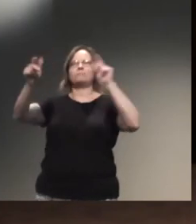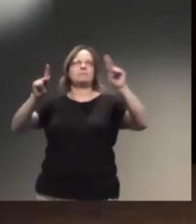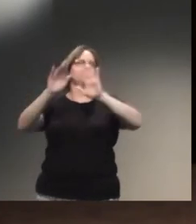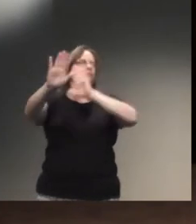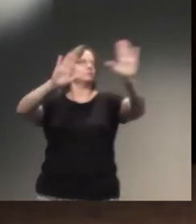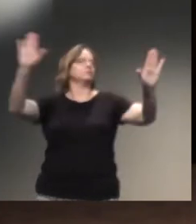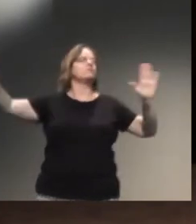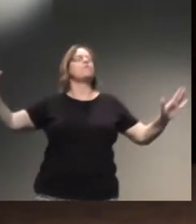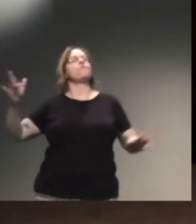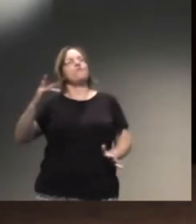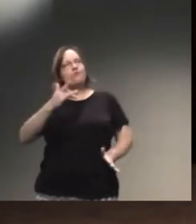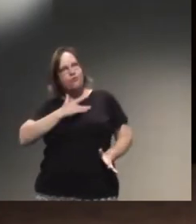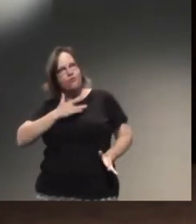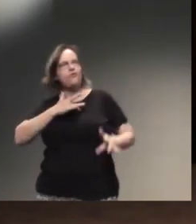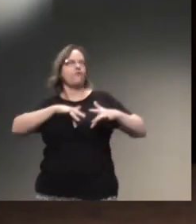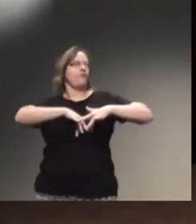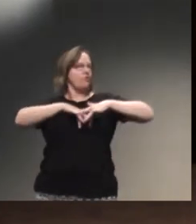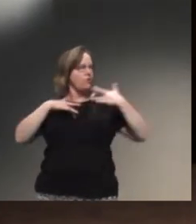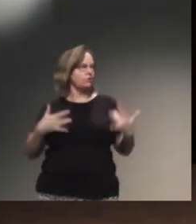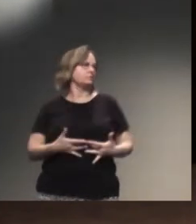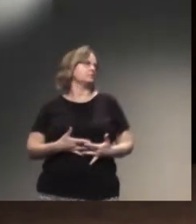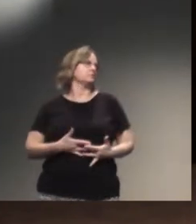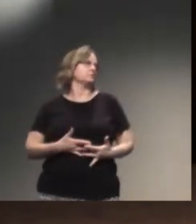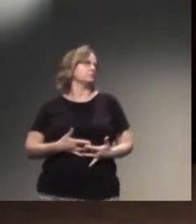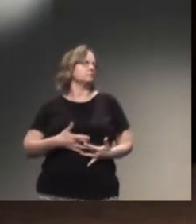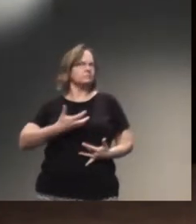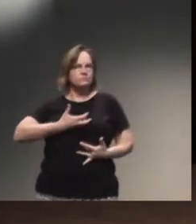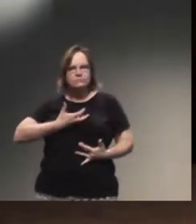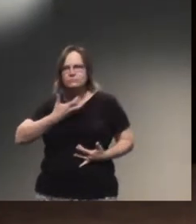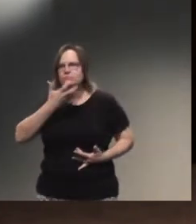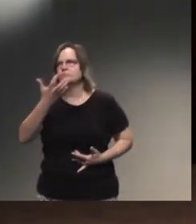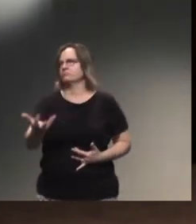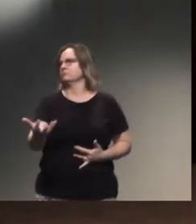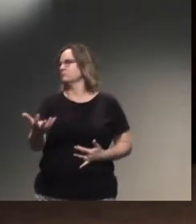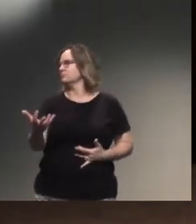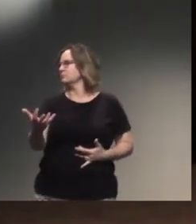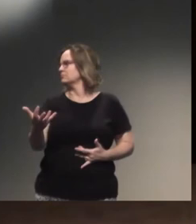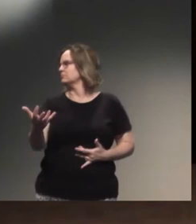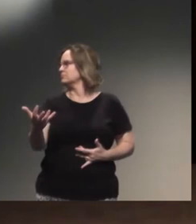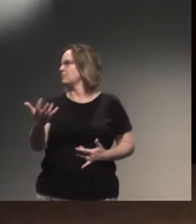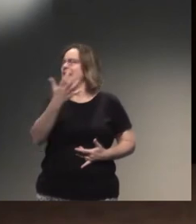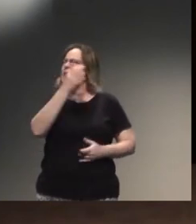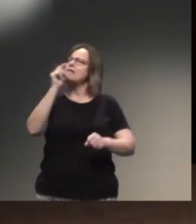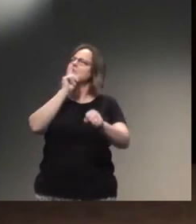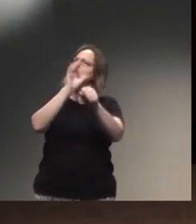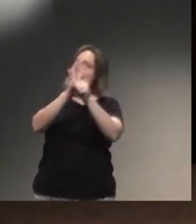and to commit to recentering ourselves when necessary,